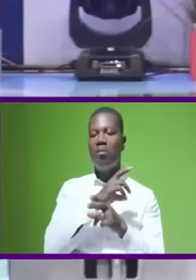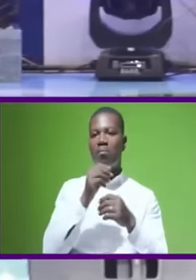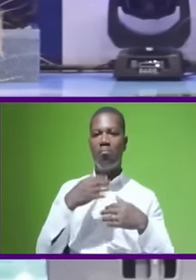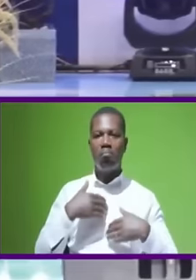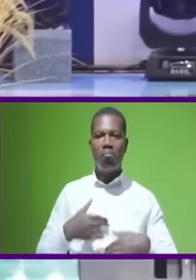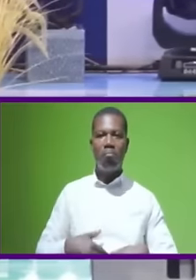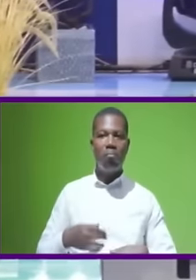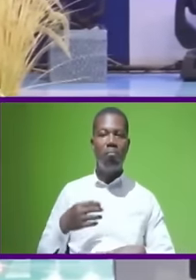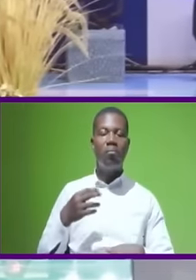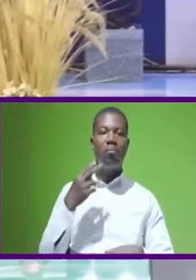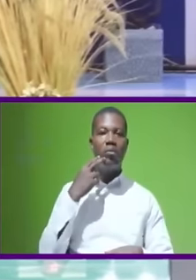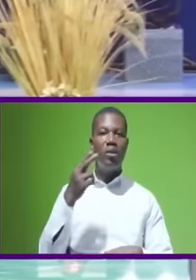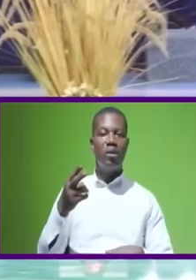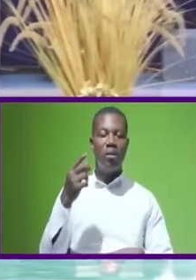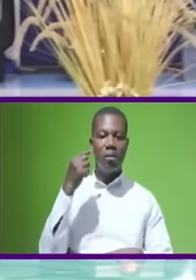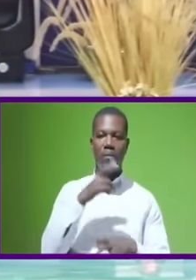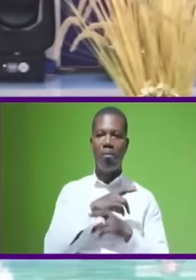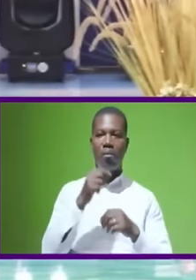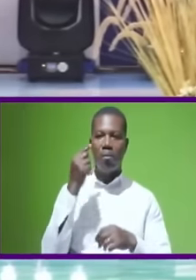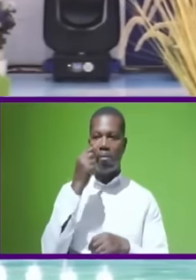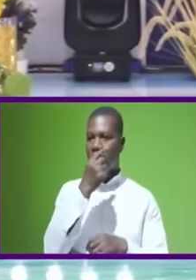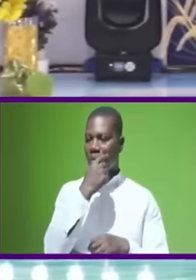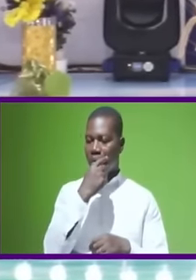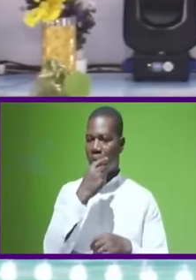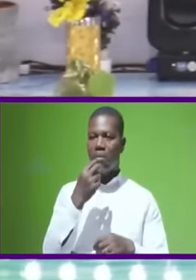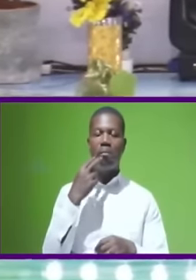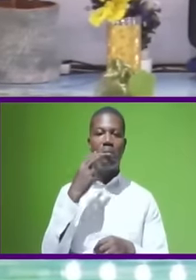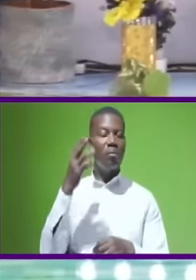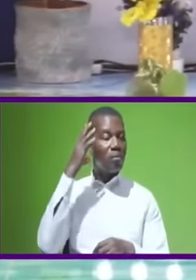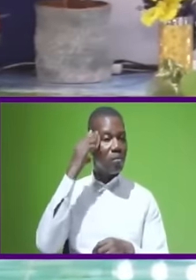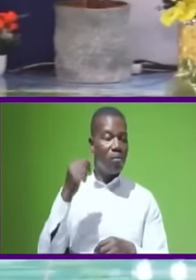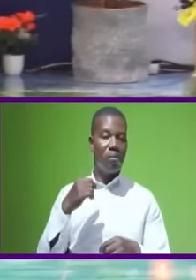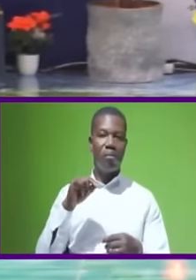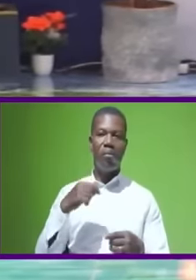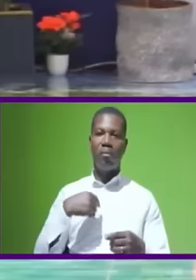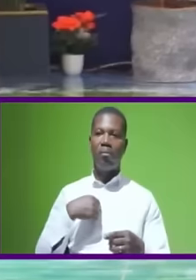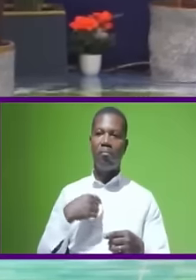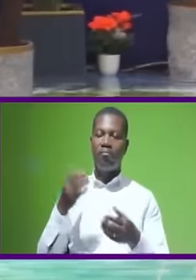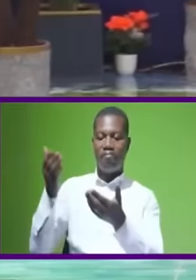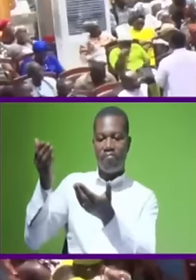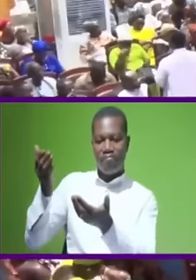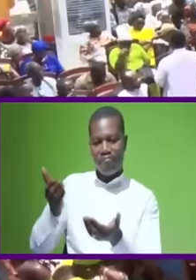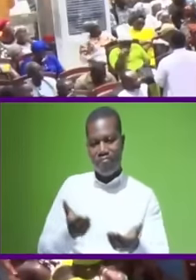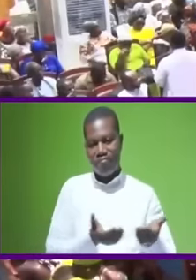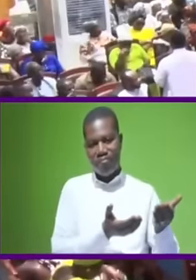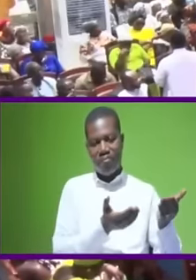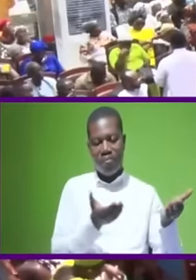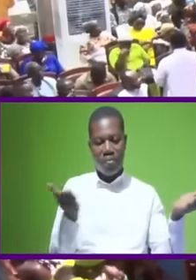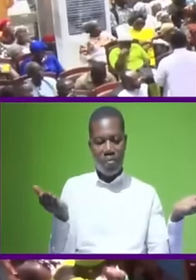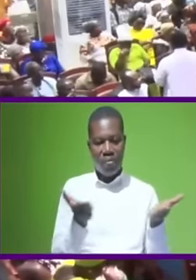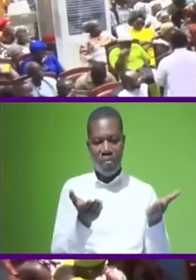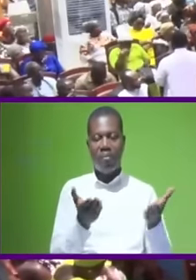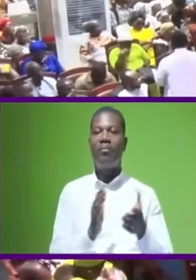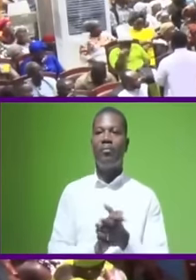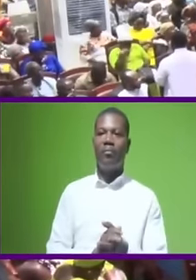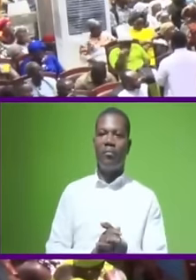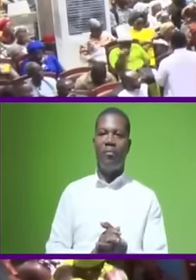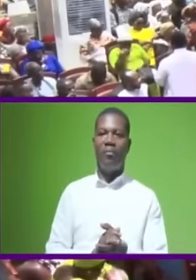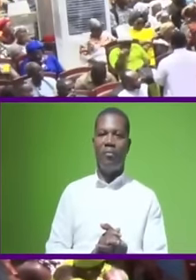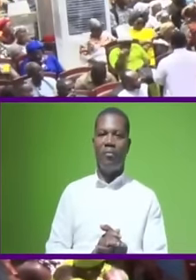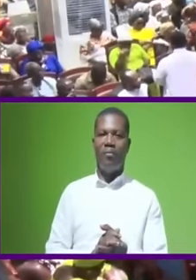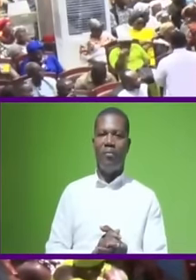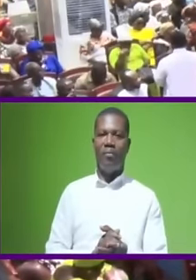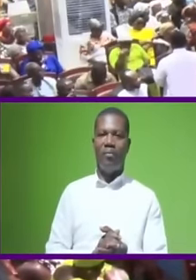Amen de abano. So this is all part of the structures that no eye has seen, in which I have brought into